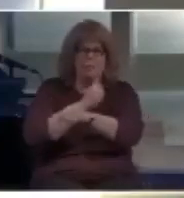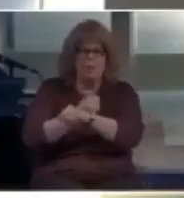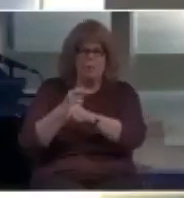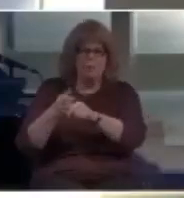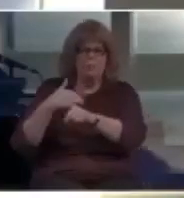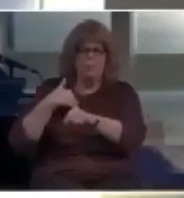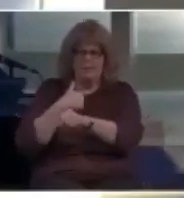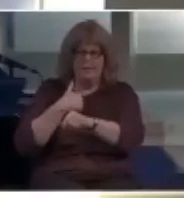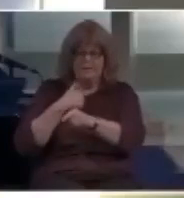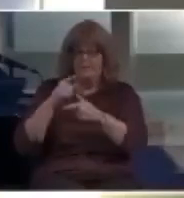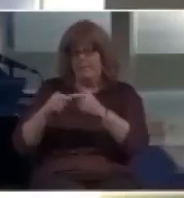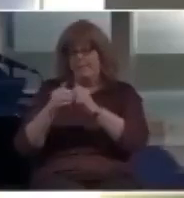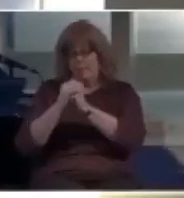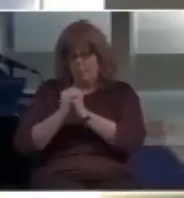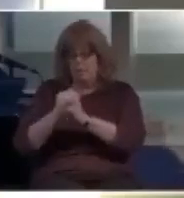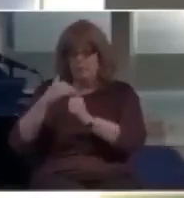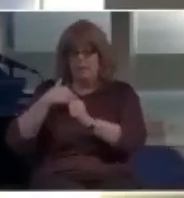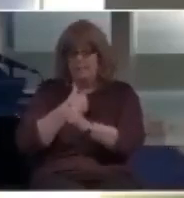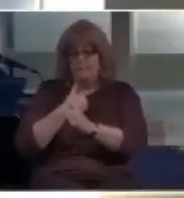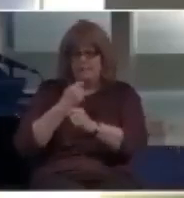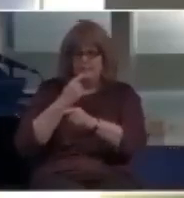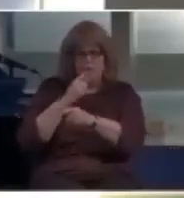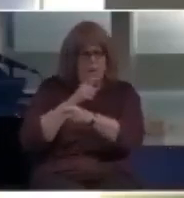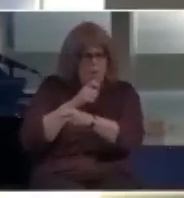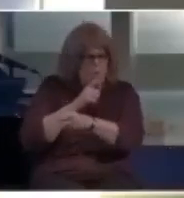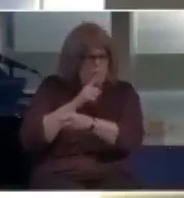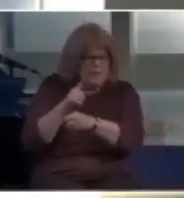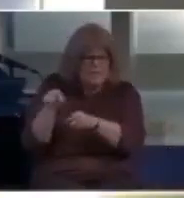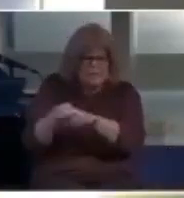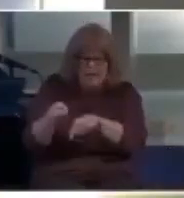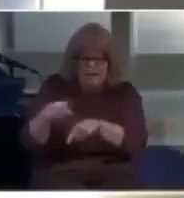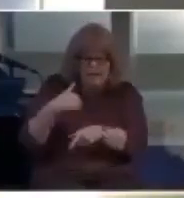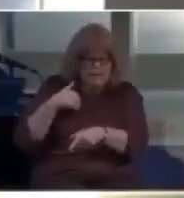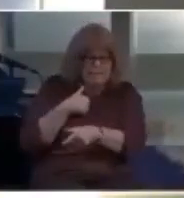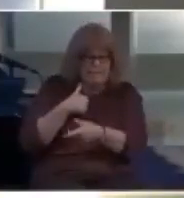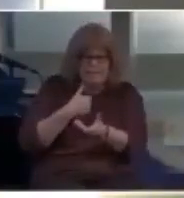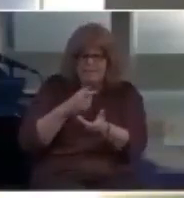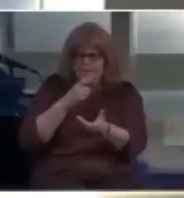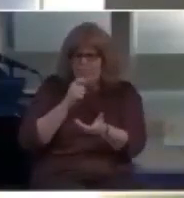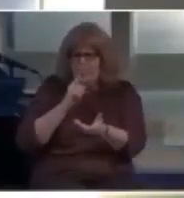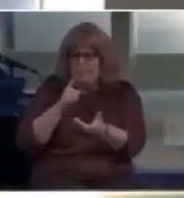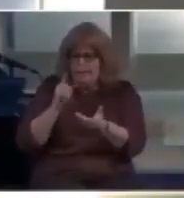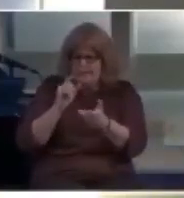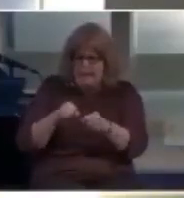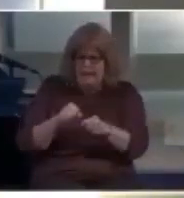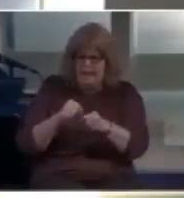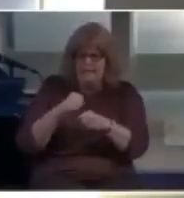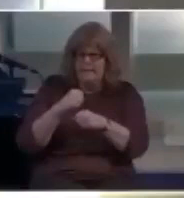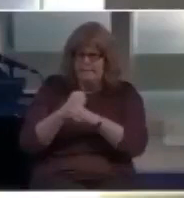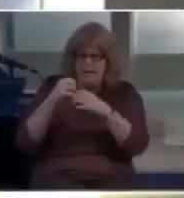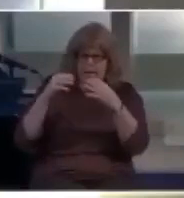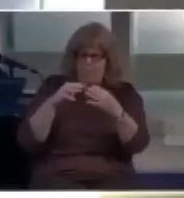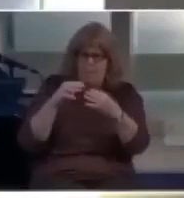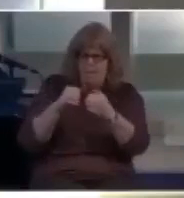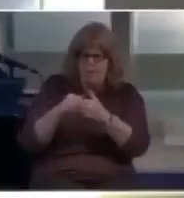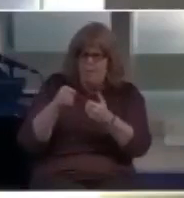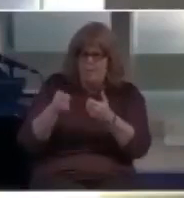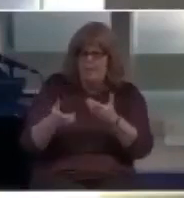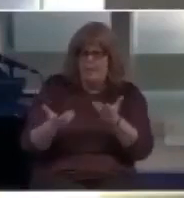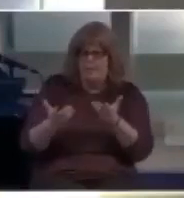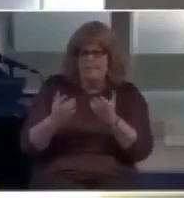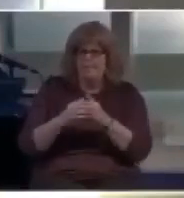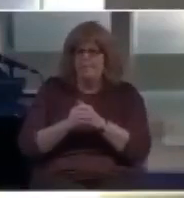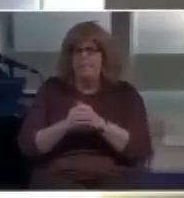the beast, saying, who is like the beast and who is able to wage war with him?